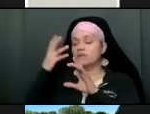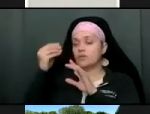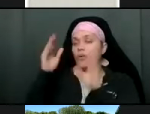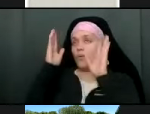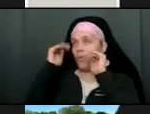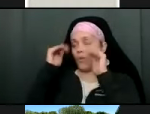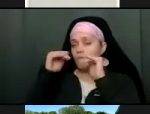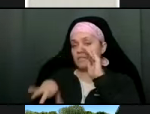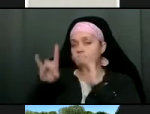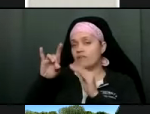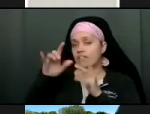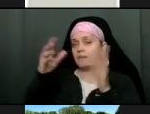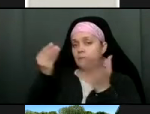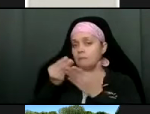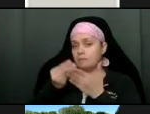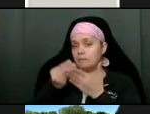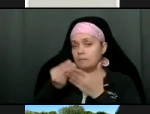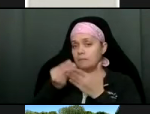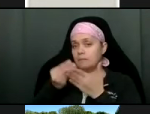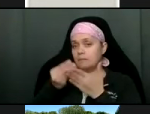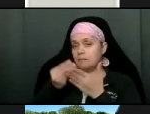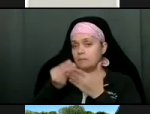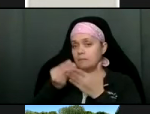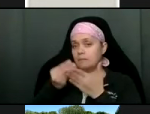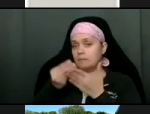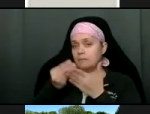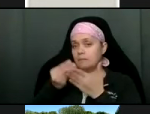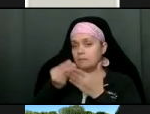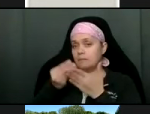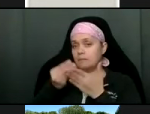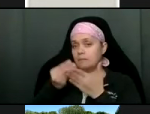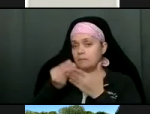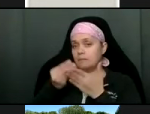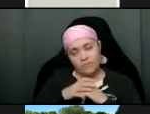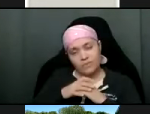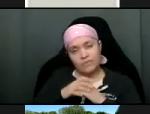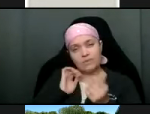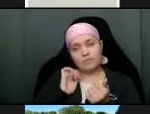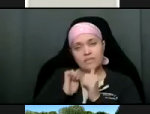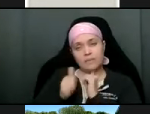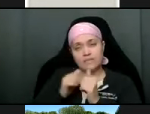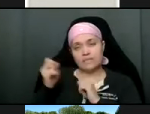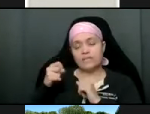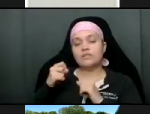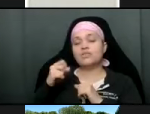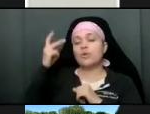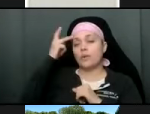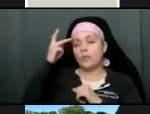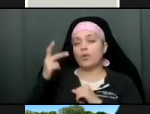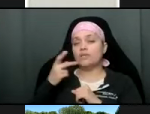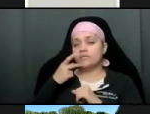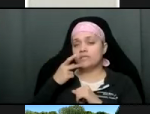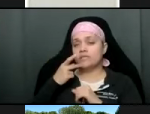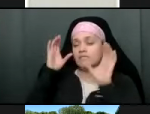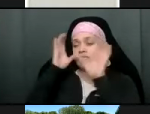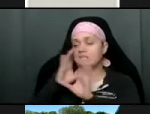find riches. So there was competition. So when Portuguese explorers landed on